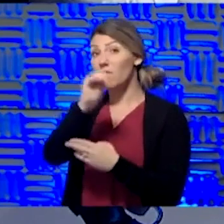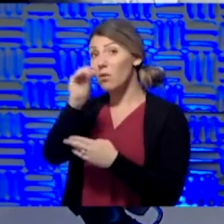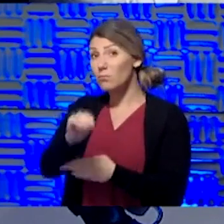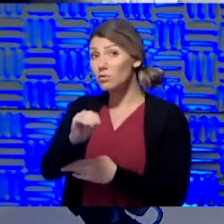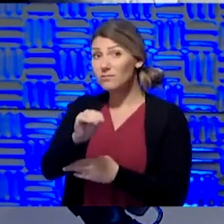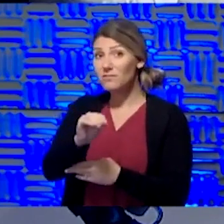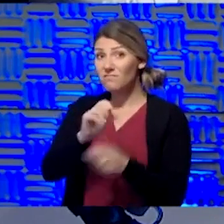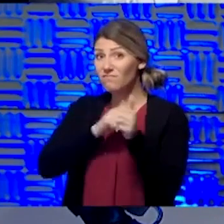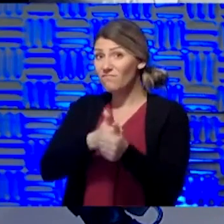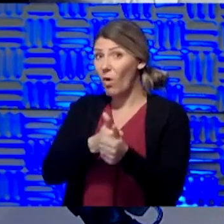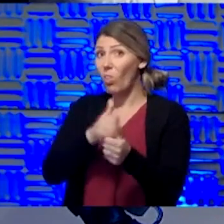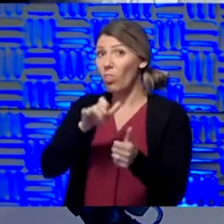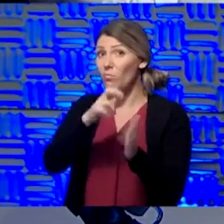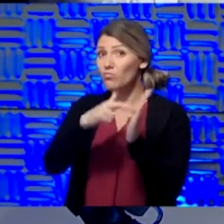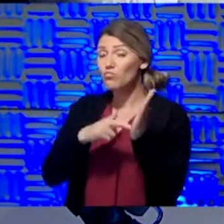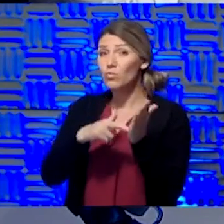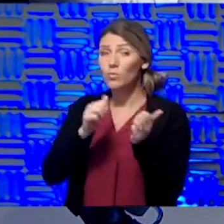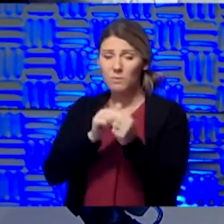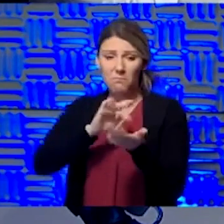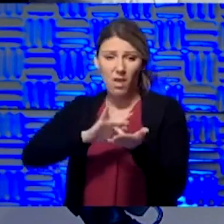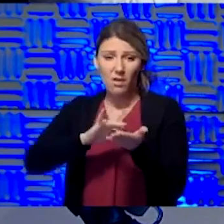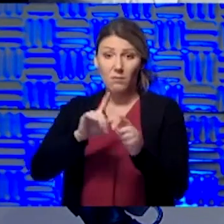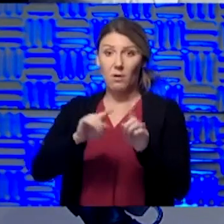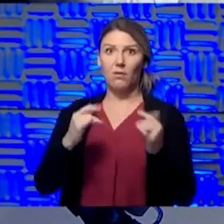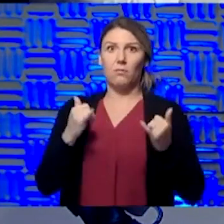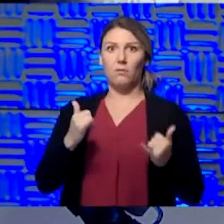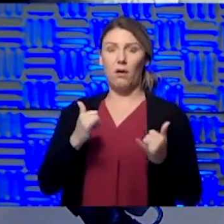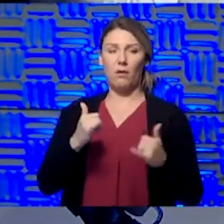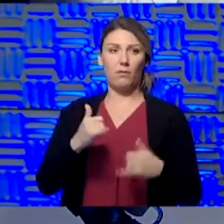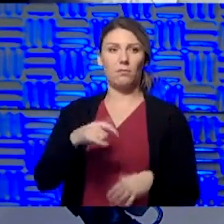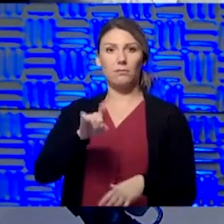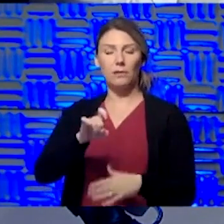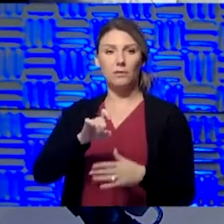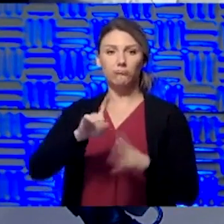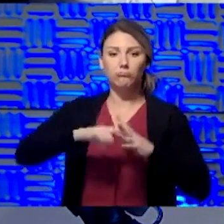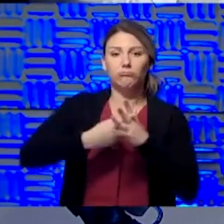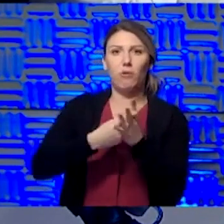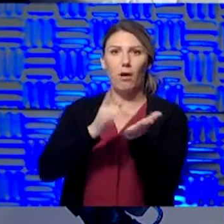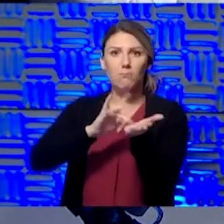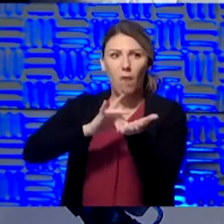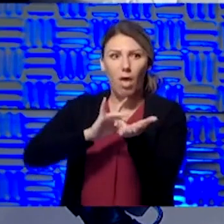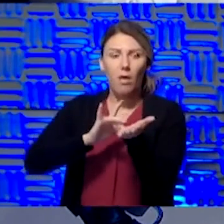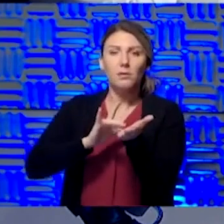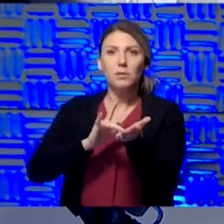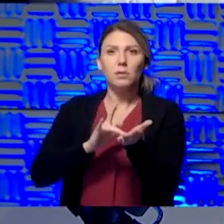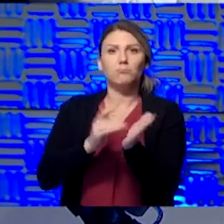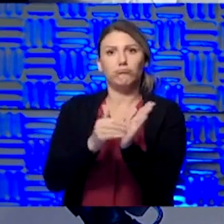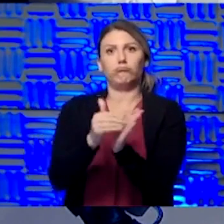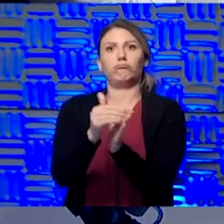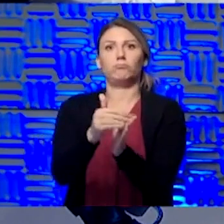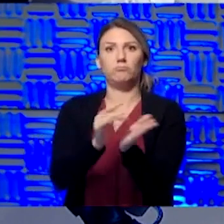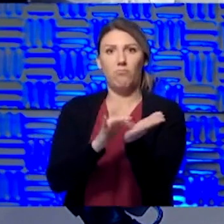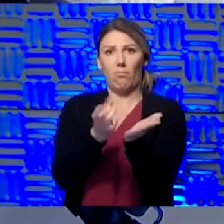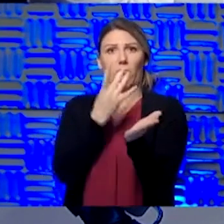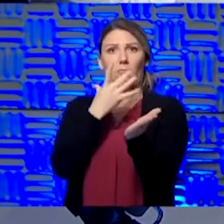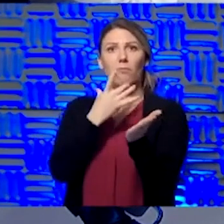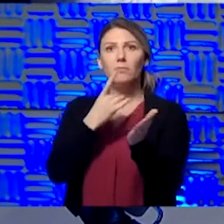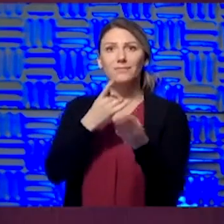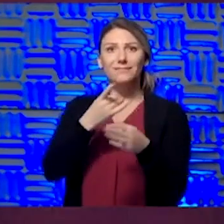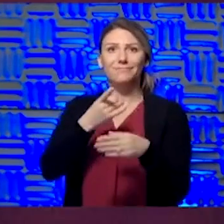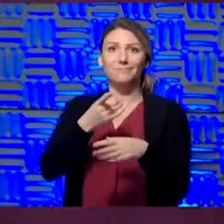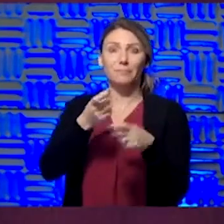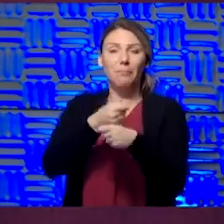else to do, so maybe they're deciding I should take all my meds to make sure I stay healthy. Do you think that might be playing a role in it? I'm just speculating at best.